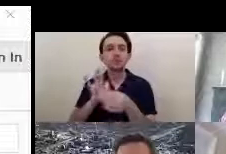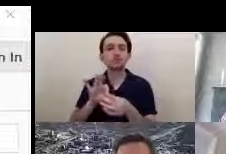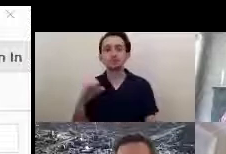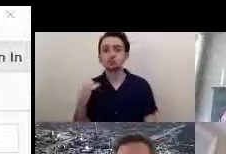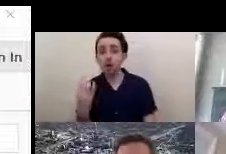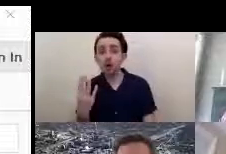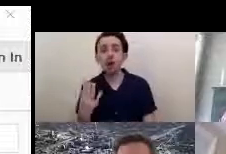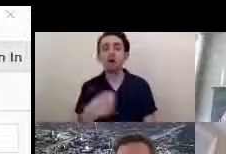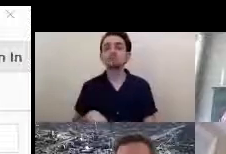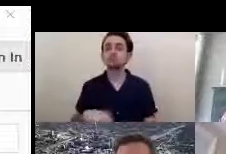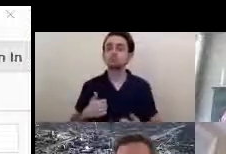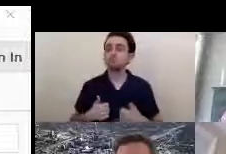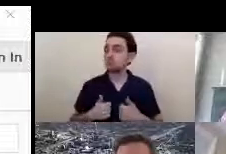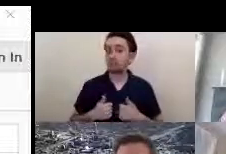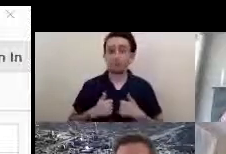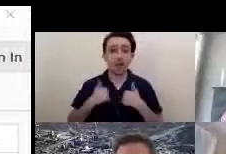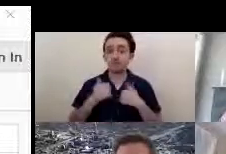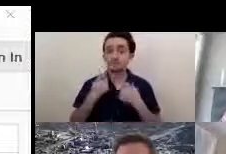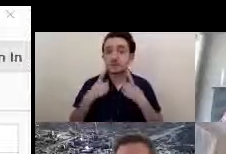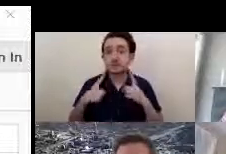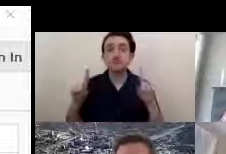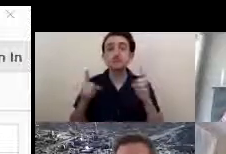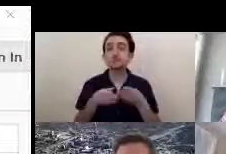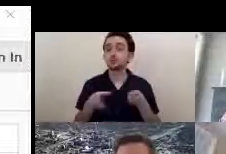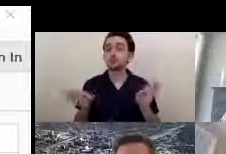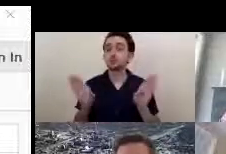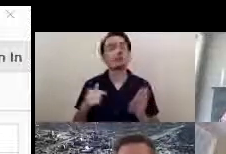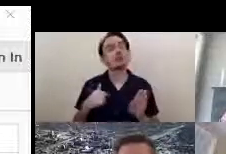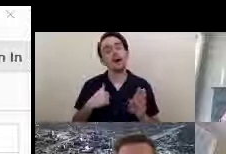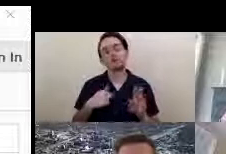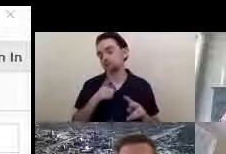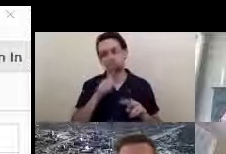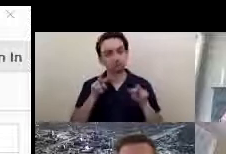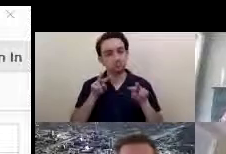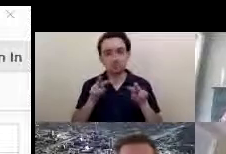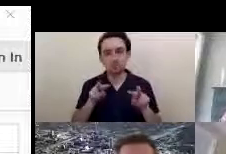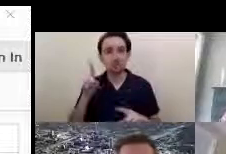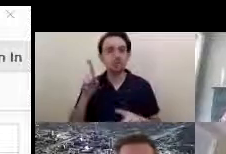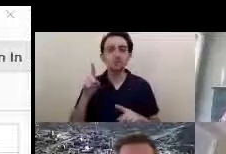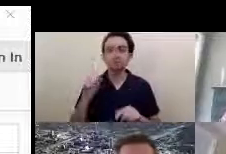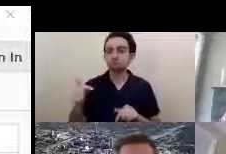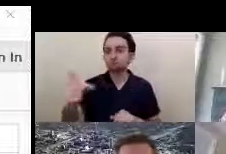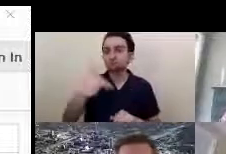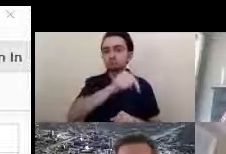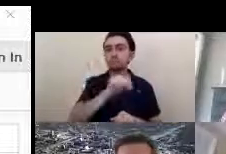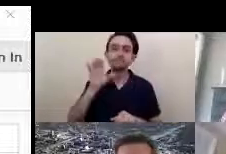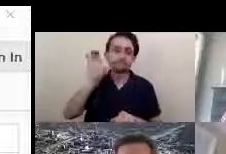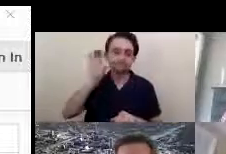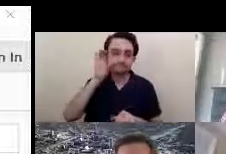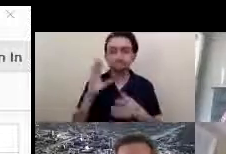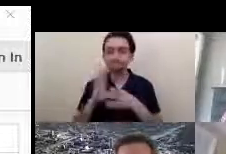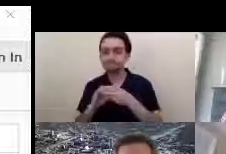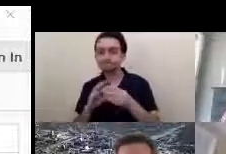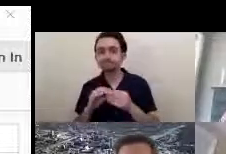just want to encourage you in what you're doing, and I'm excited to hear about everything that's on the rest of the agenda. And on behalf of the mayor, once again,